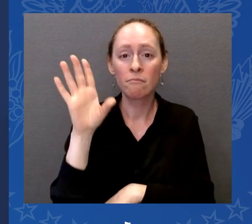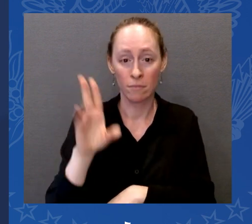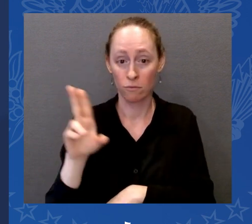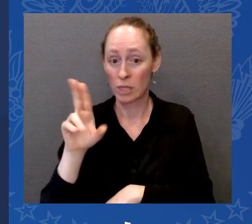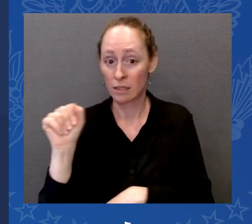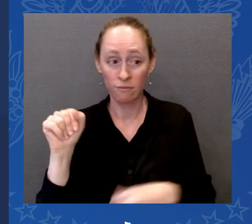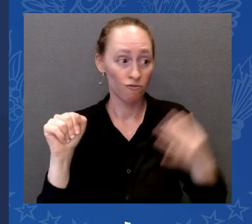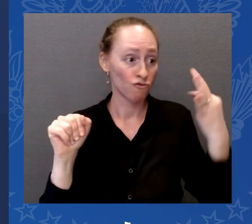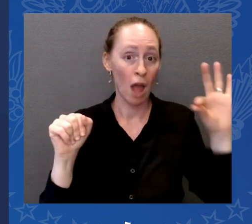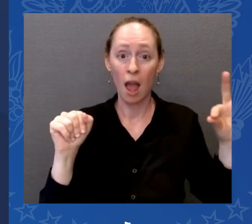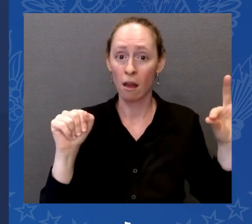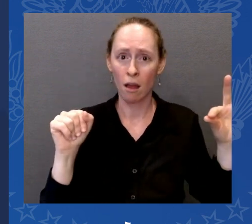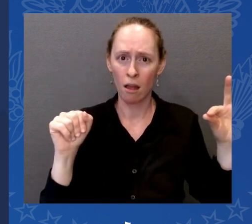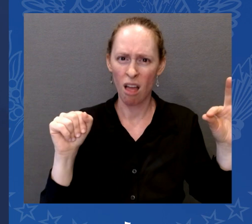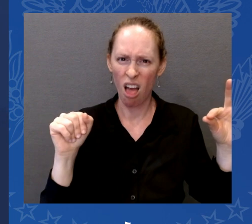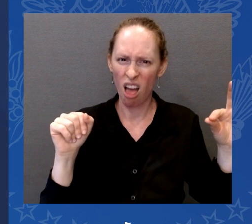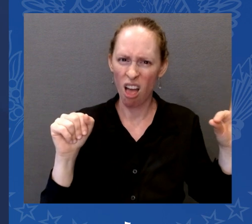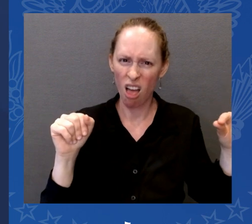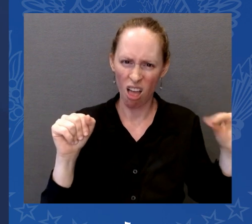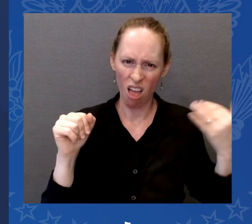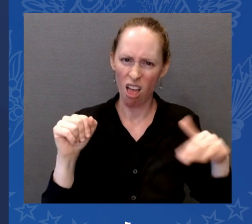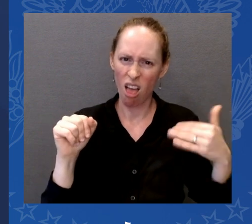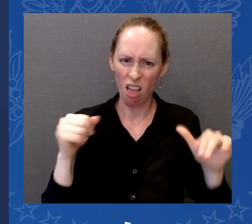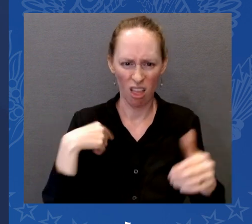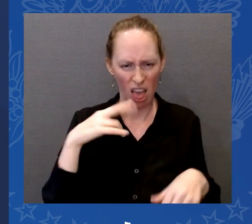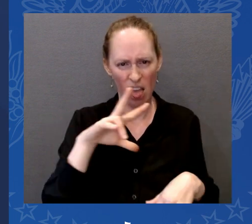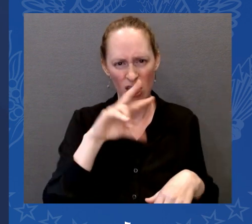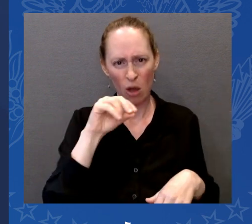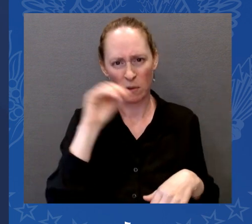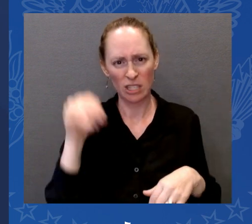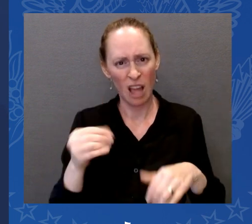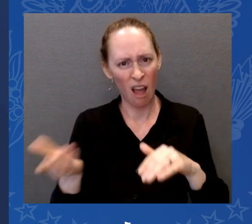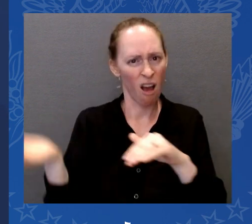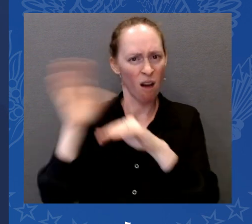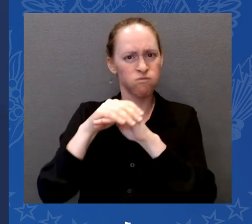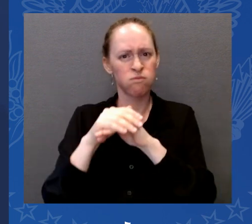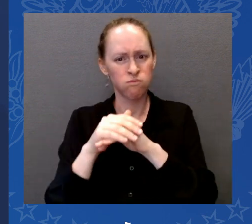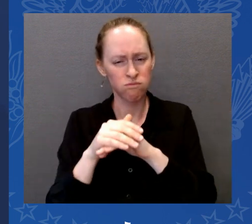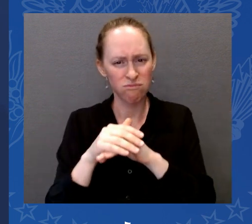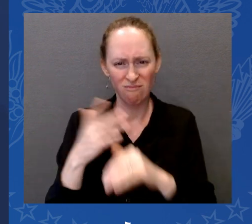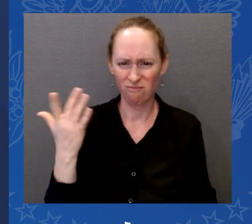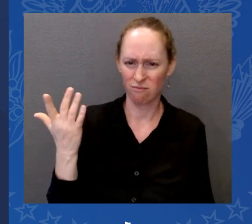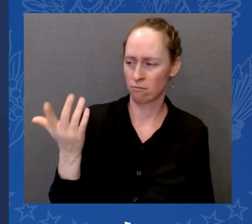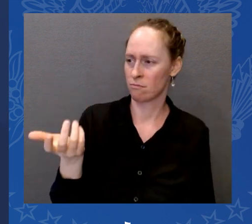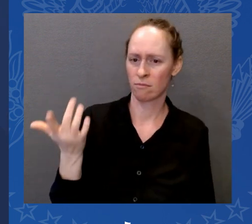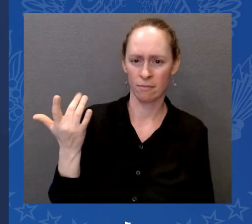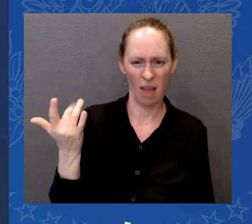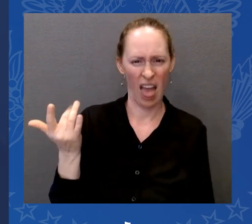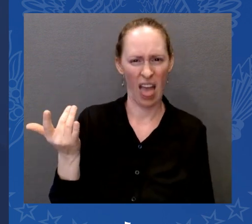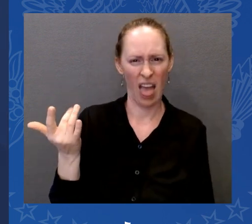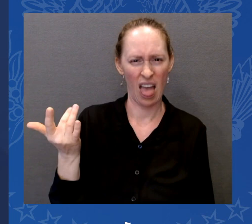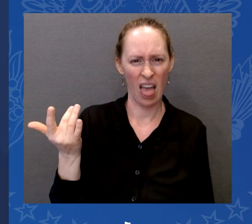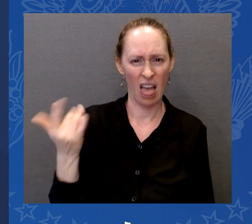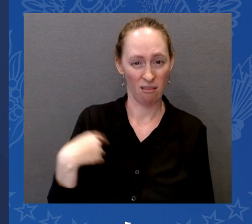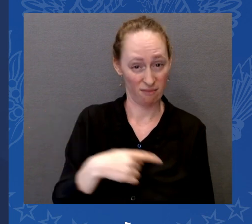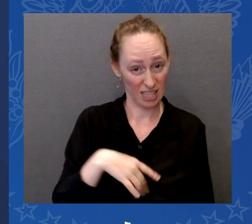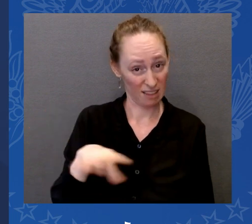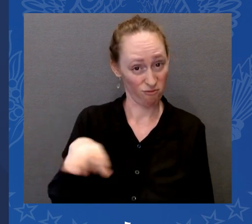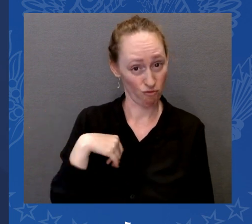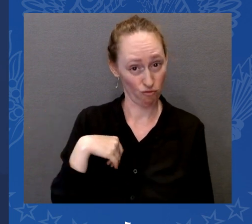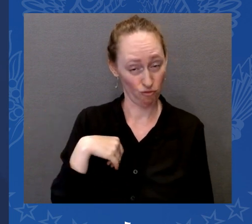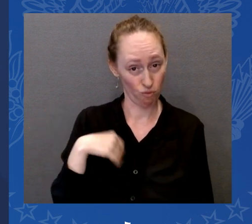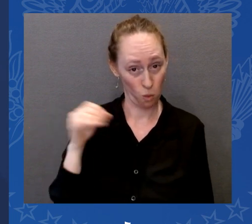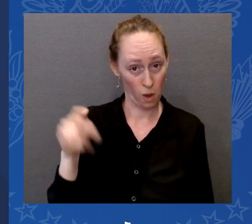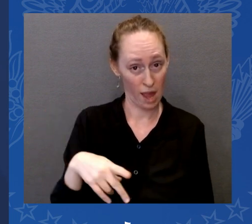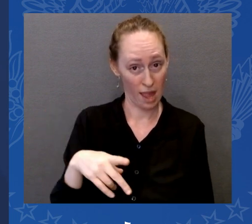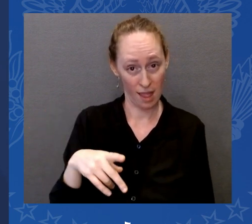world. Where's it written that that's okay? Where does it say that's okay to do? We're capping seniors'